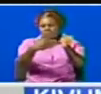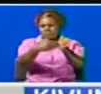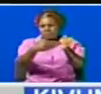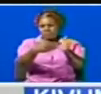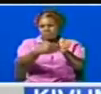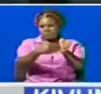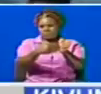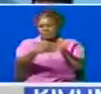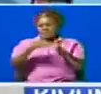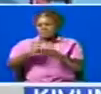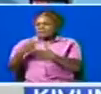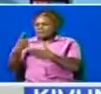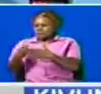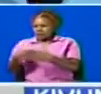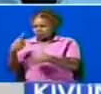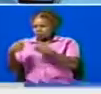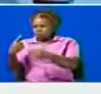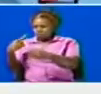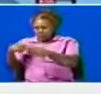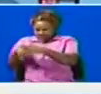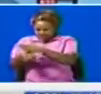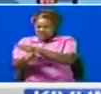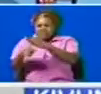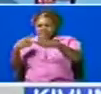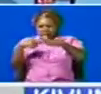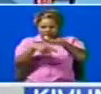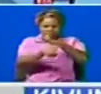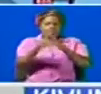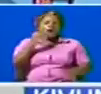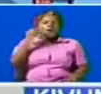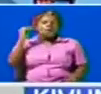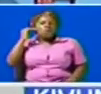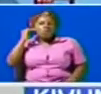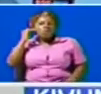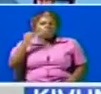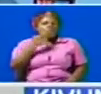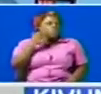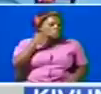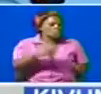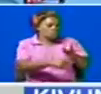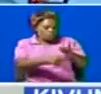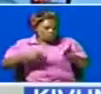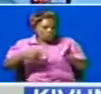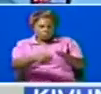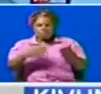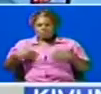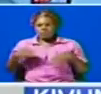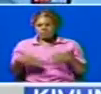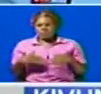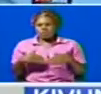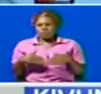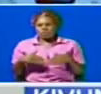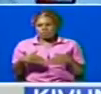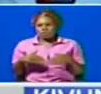that riot, and then went on to go into people's residential houses to try and flush them out, to come out on the street to